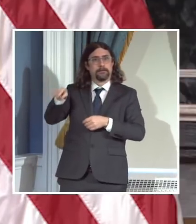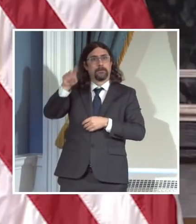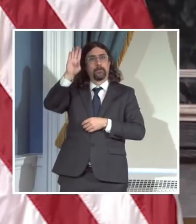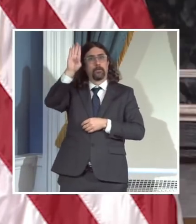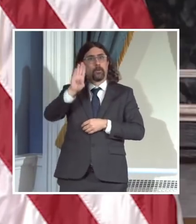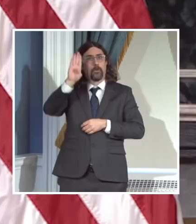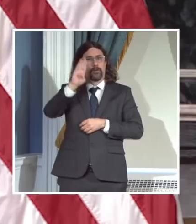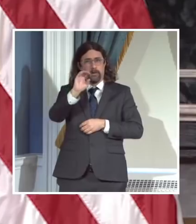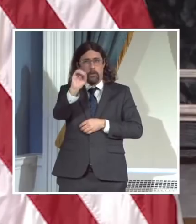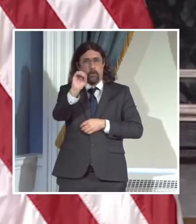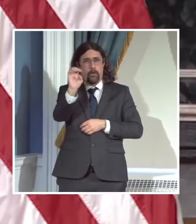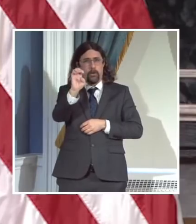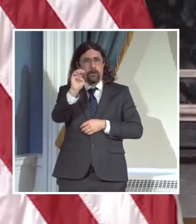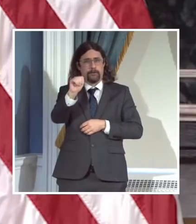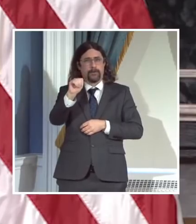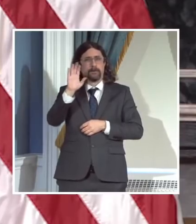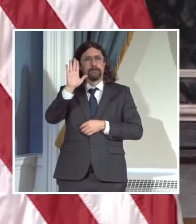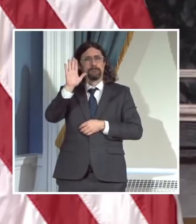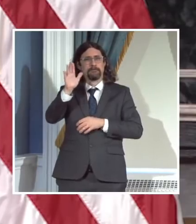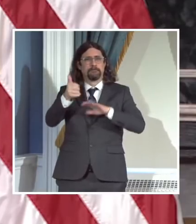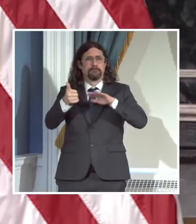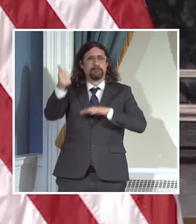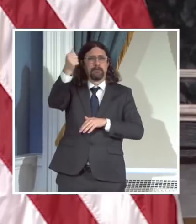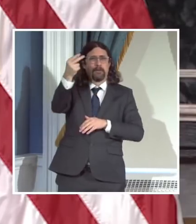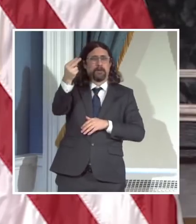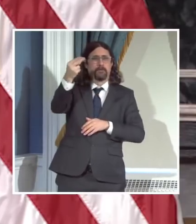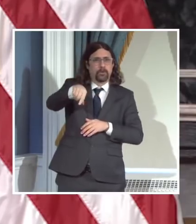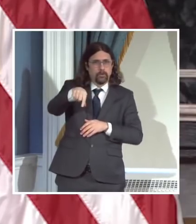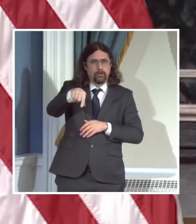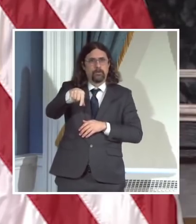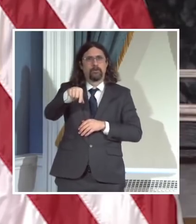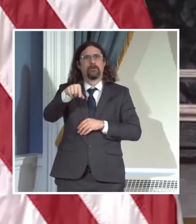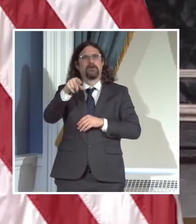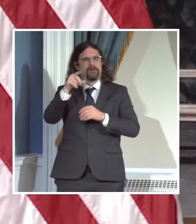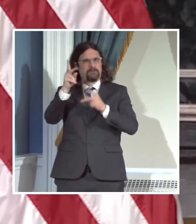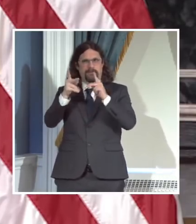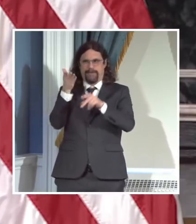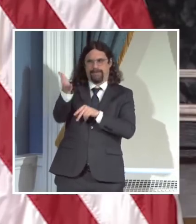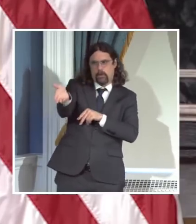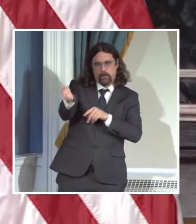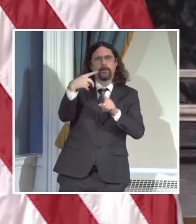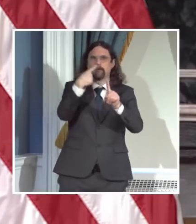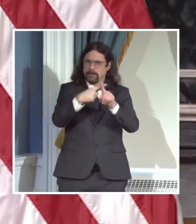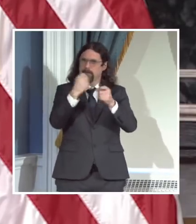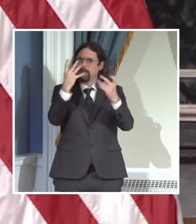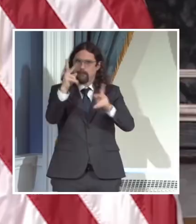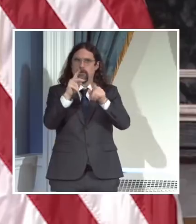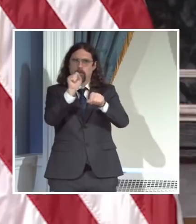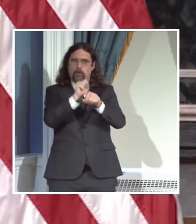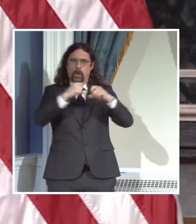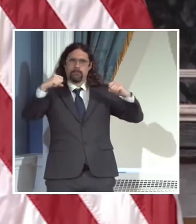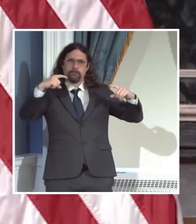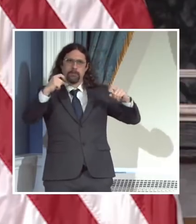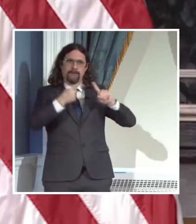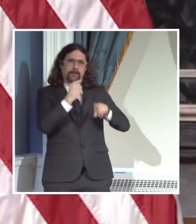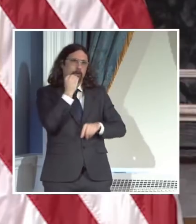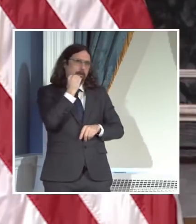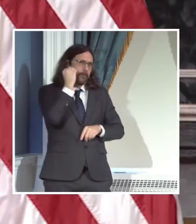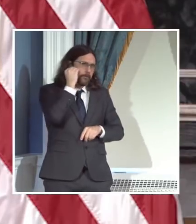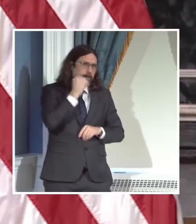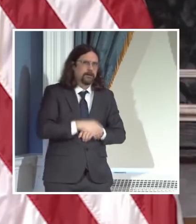played a crucial role, folks who work at Department of Health and Hospitals, in their warehouse,